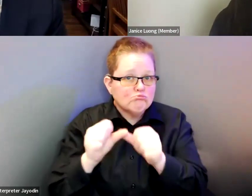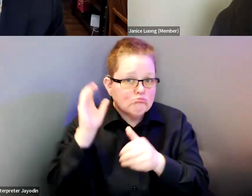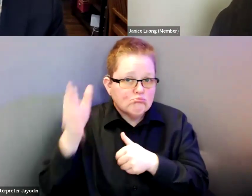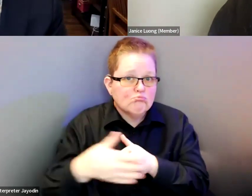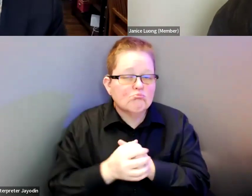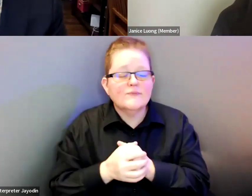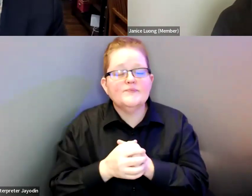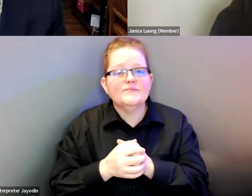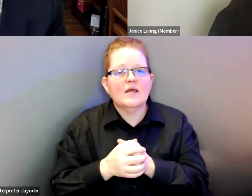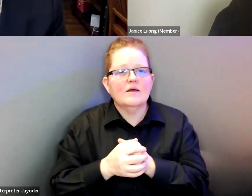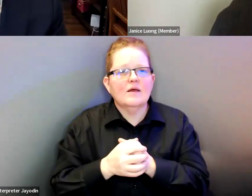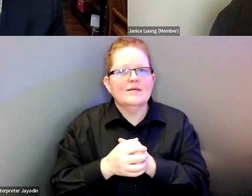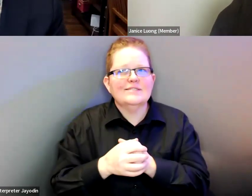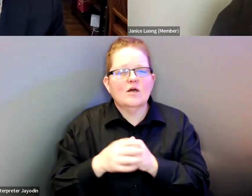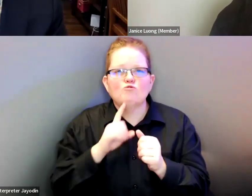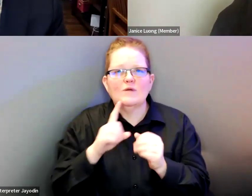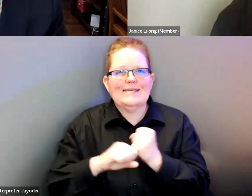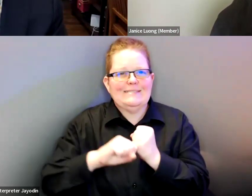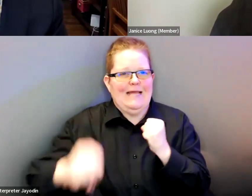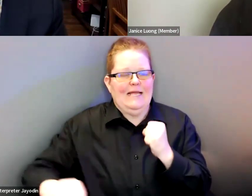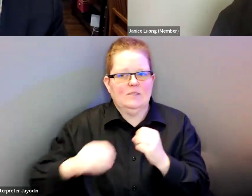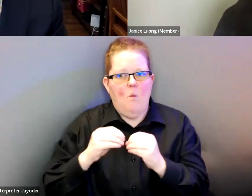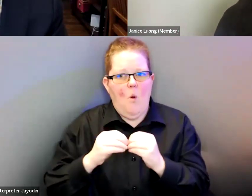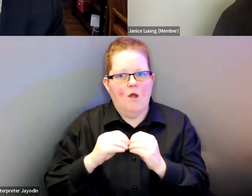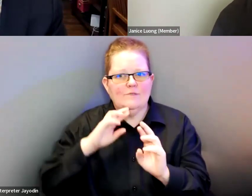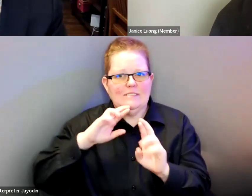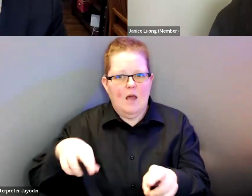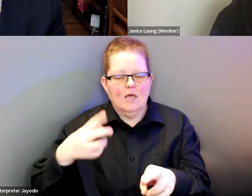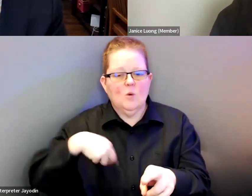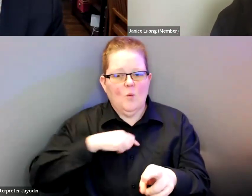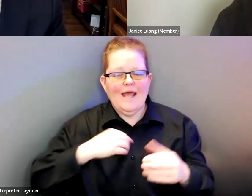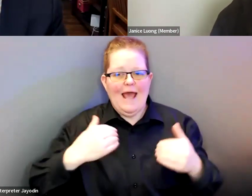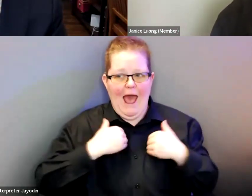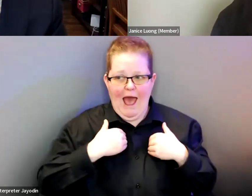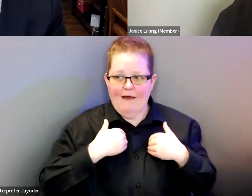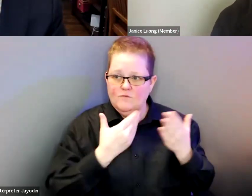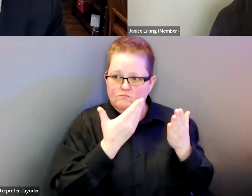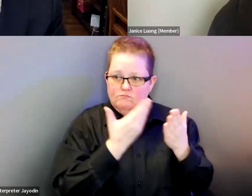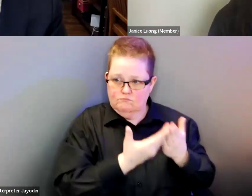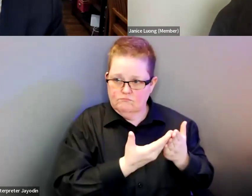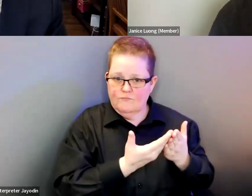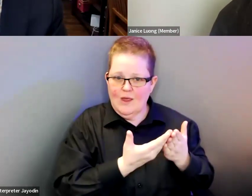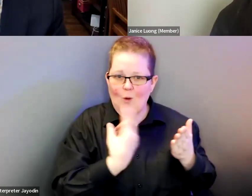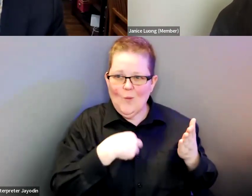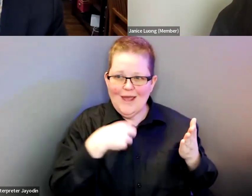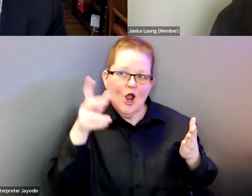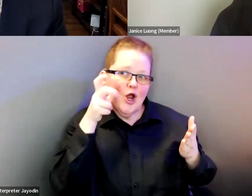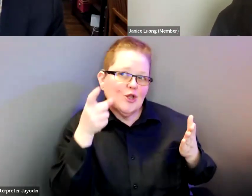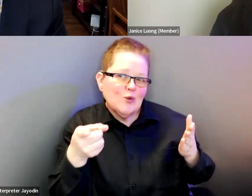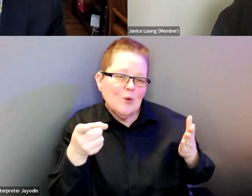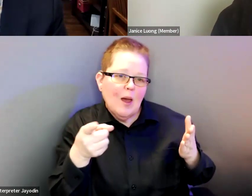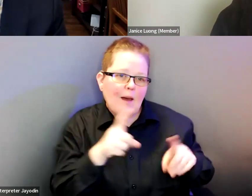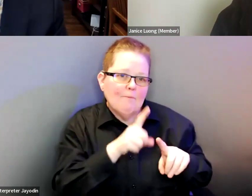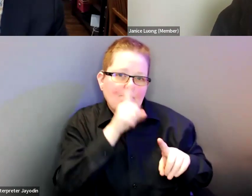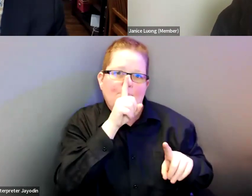Just so it kind of extends more as like, oh, we have this is a receipt that we've listened, but we're not going to tell you the next steps. I think